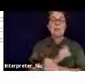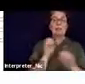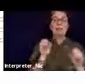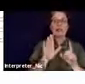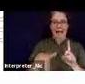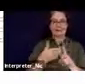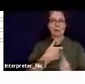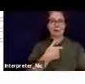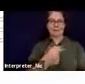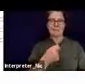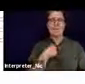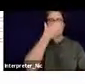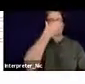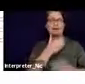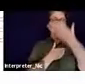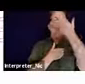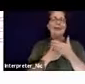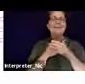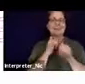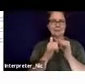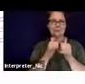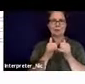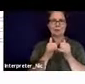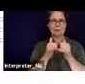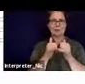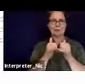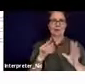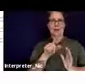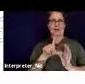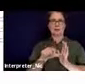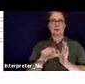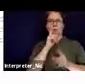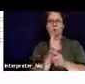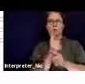invited for a face to face interview, at which point I'd be talking about access.